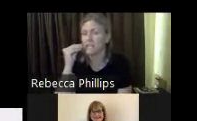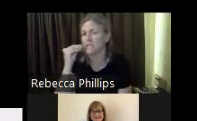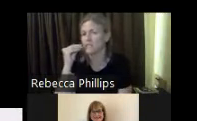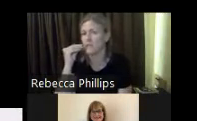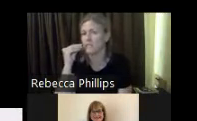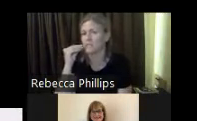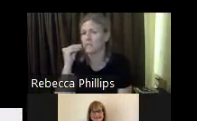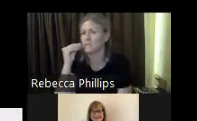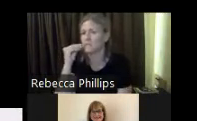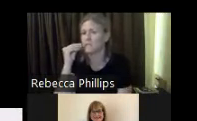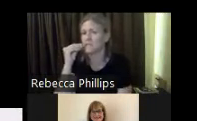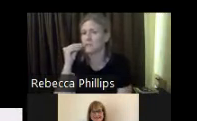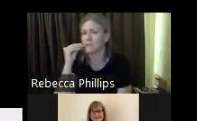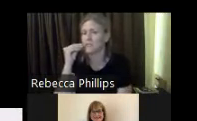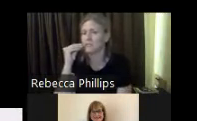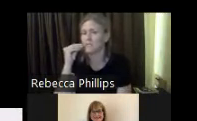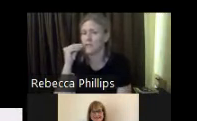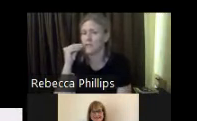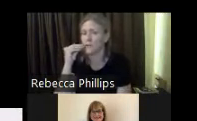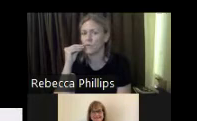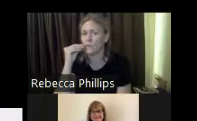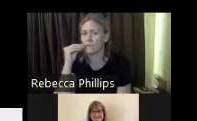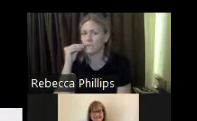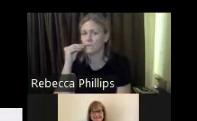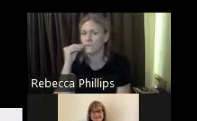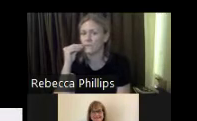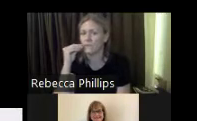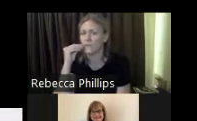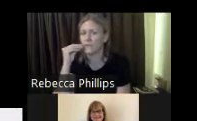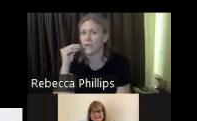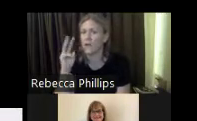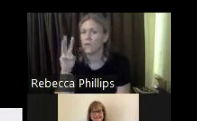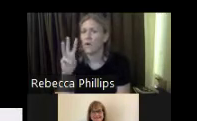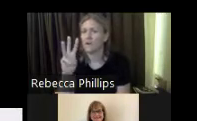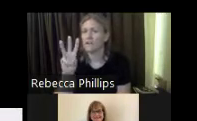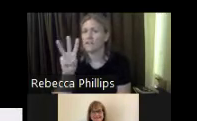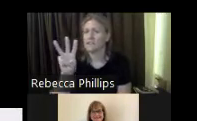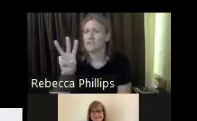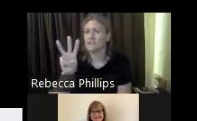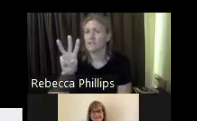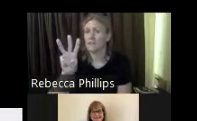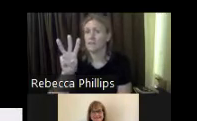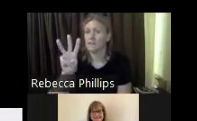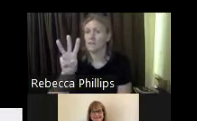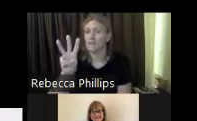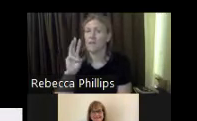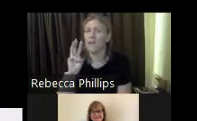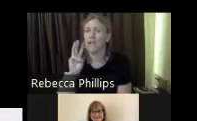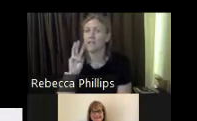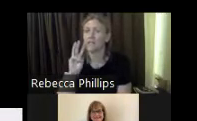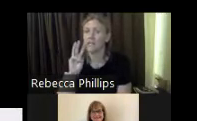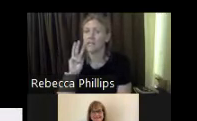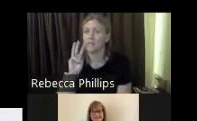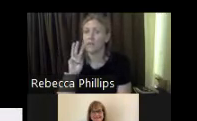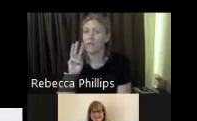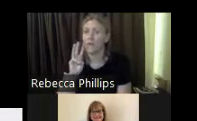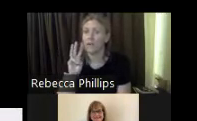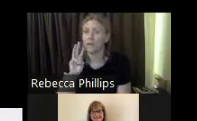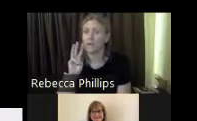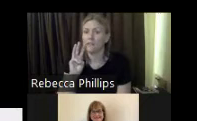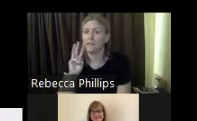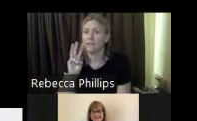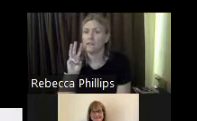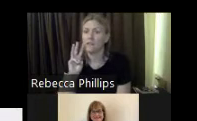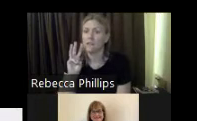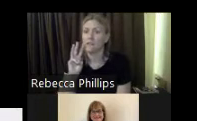to actually touch your face, but it's like towards it. So food. Water is the W and it's next to your mouth,